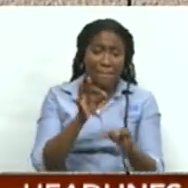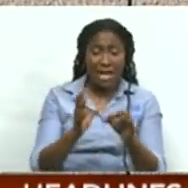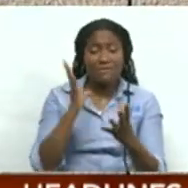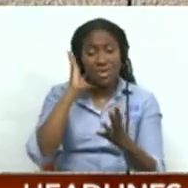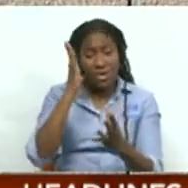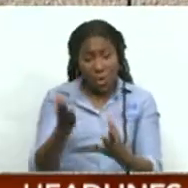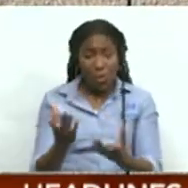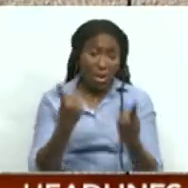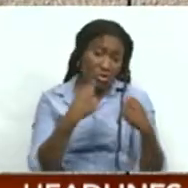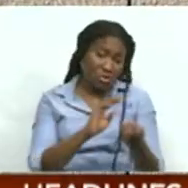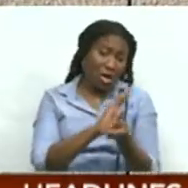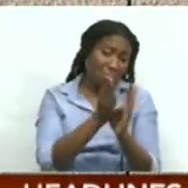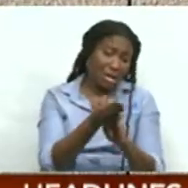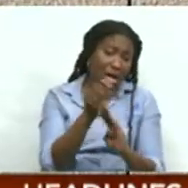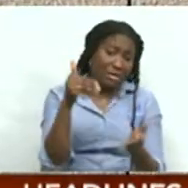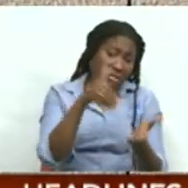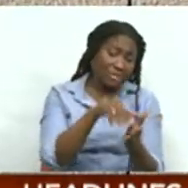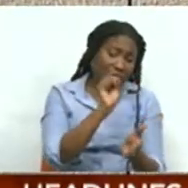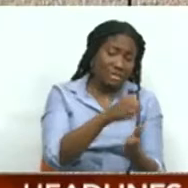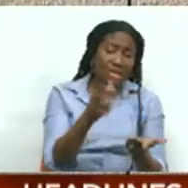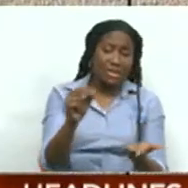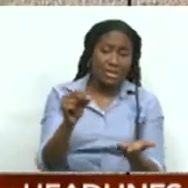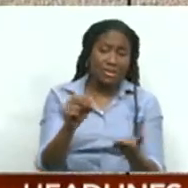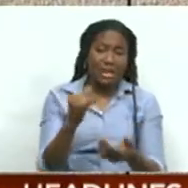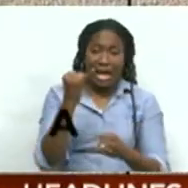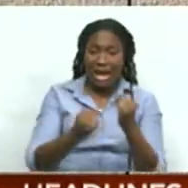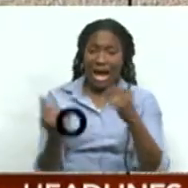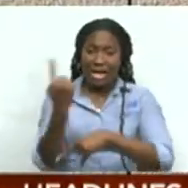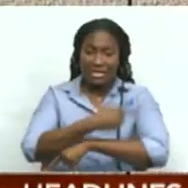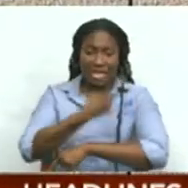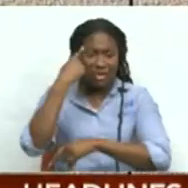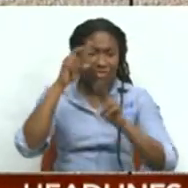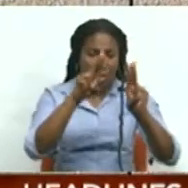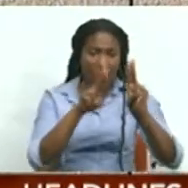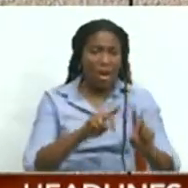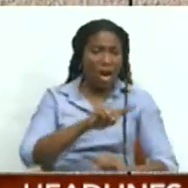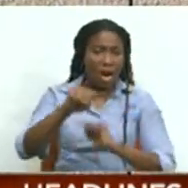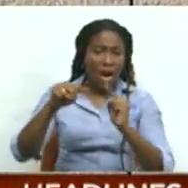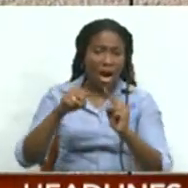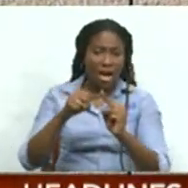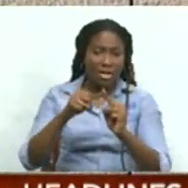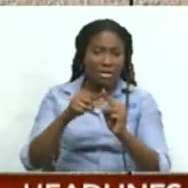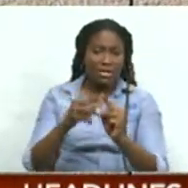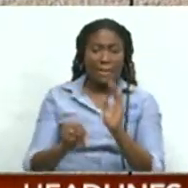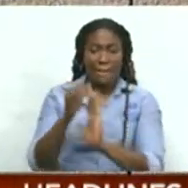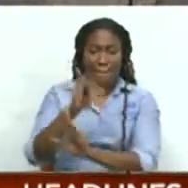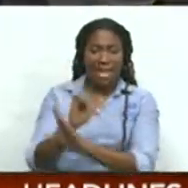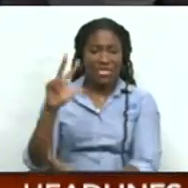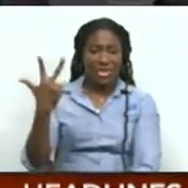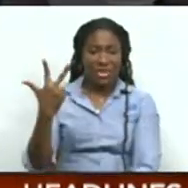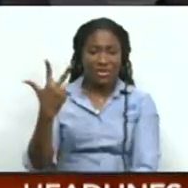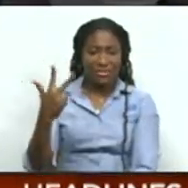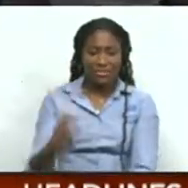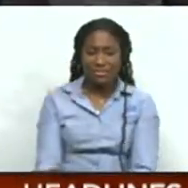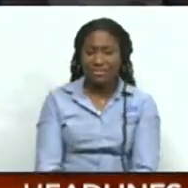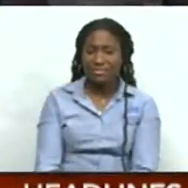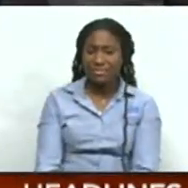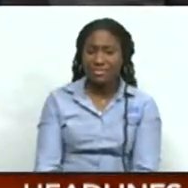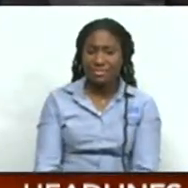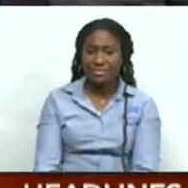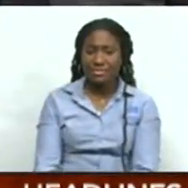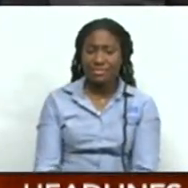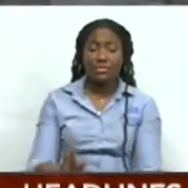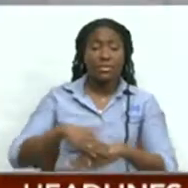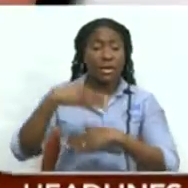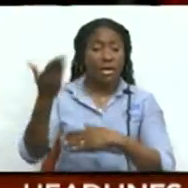hat into the ring. The closing date for online applications is on May 3rd. Well, still to come in the news,